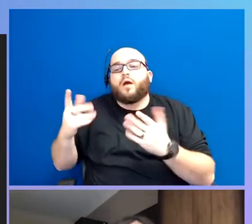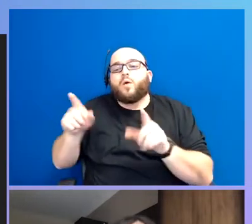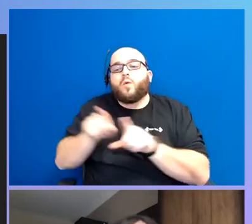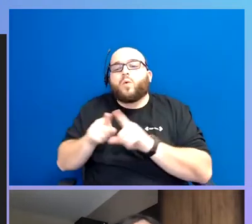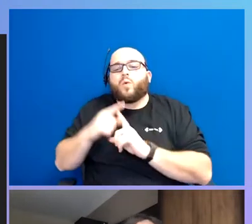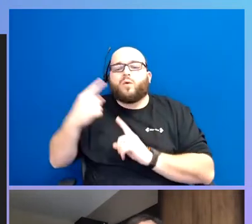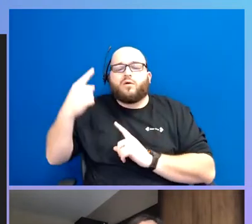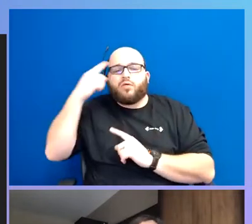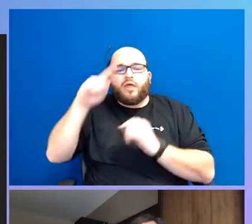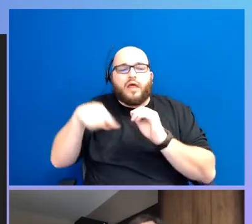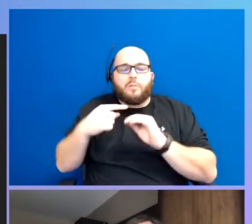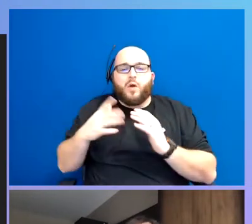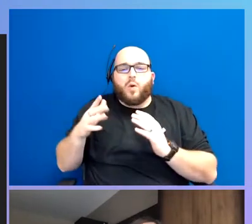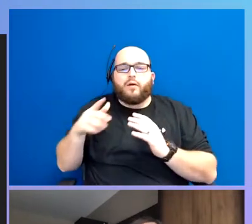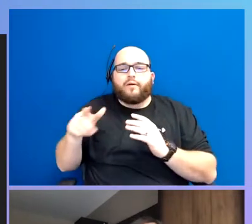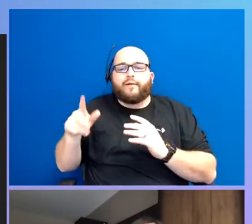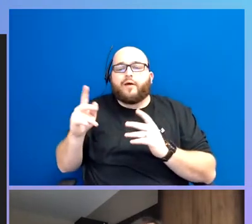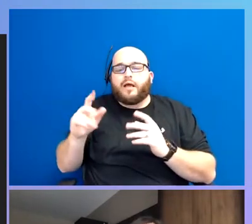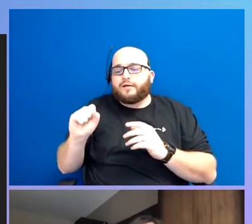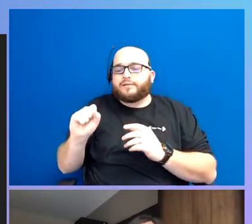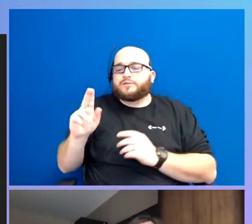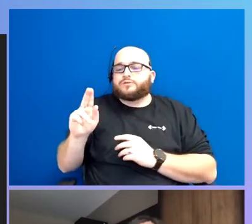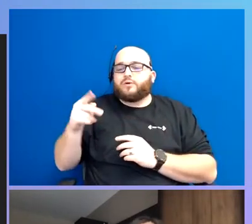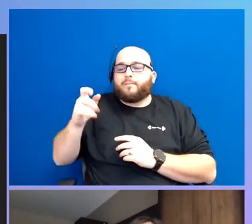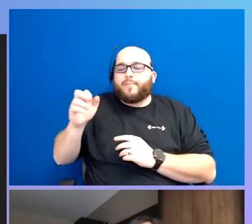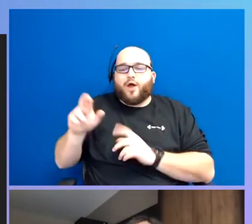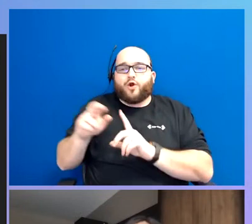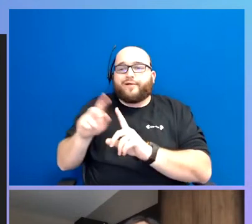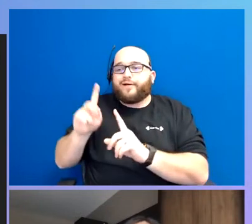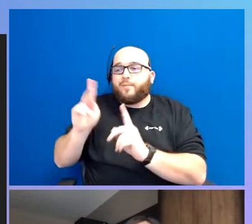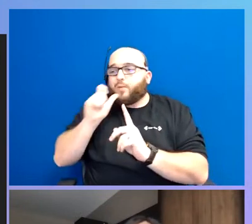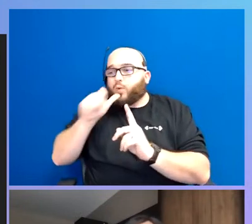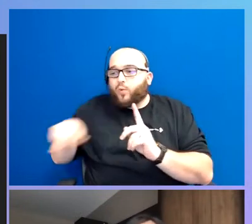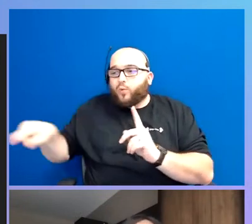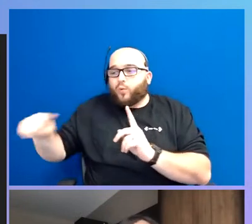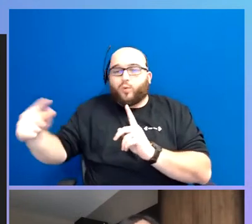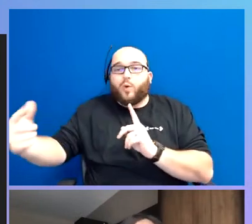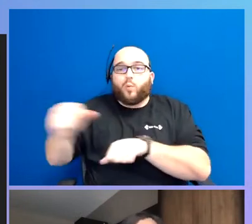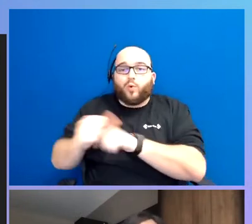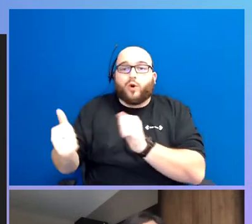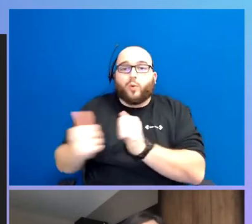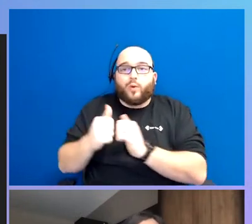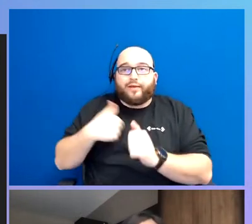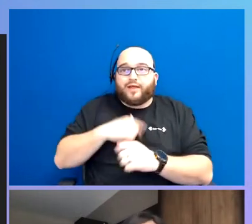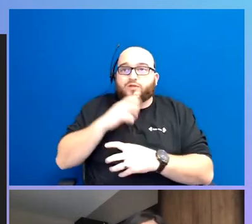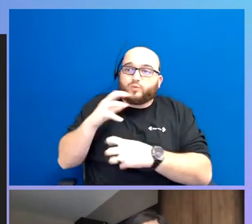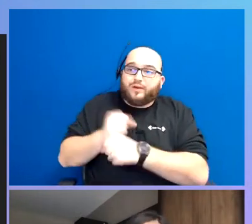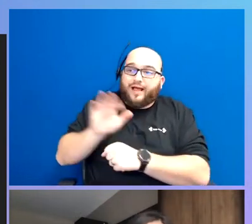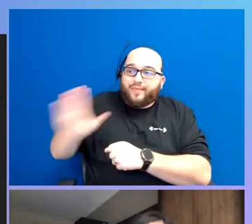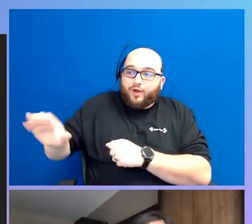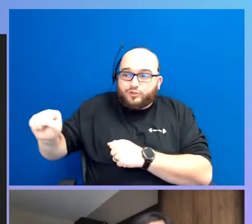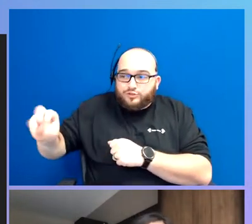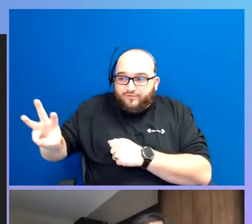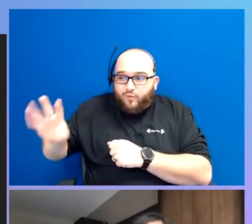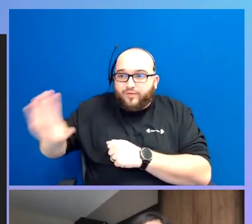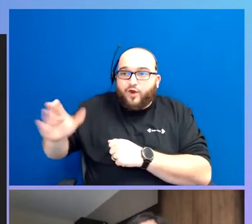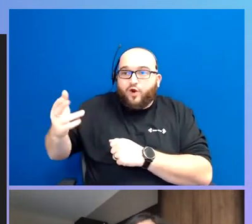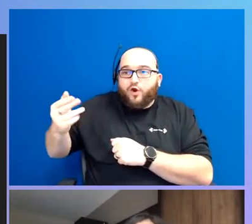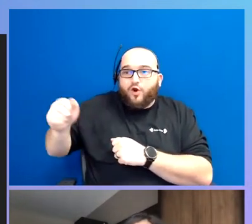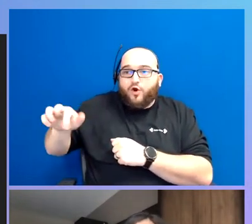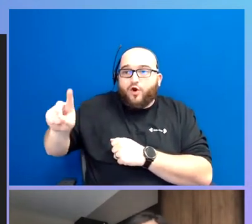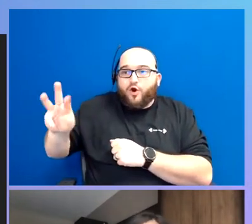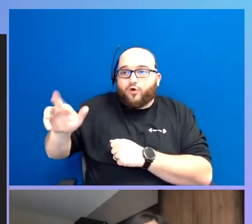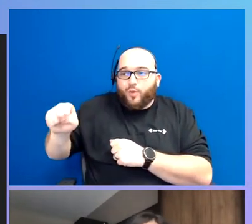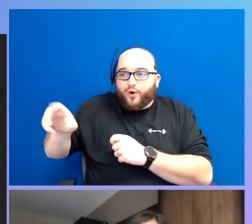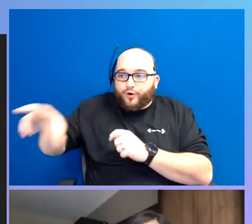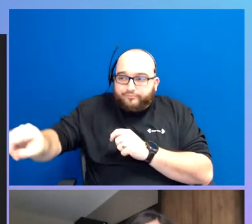supplier accessibility. So if you work with external suppliers and procure some of their software, hardware, things like that, I